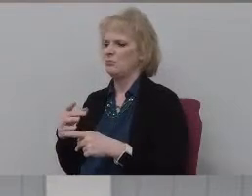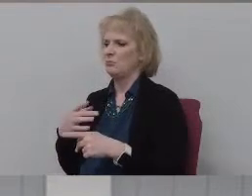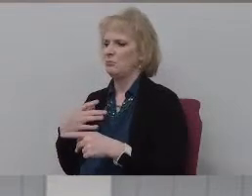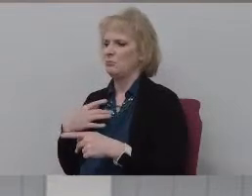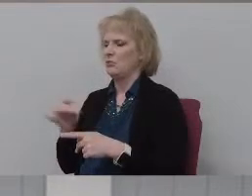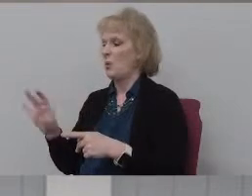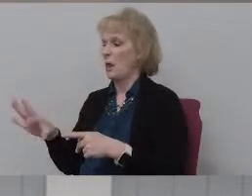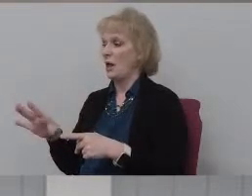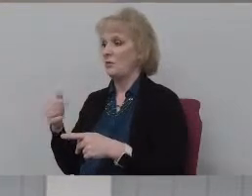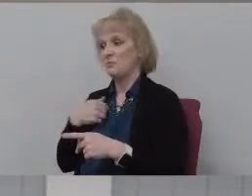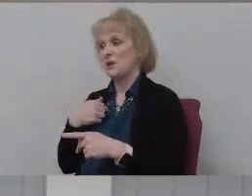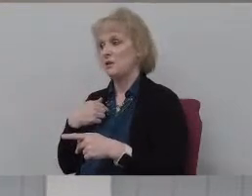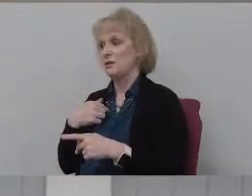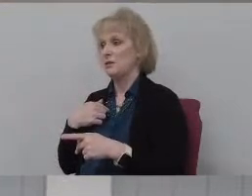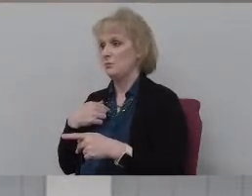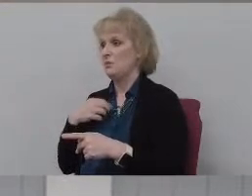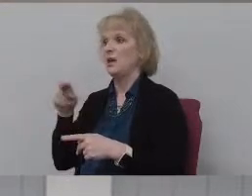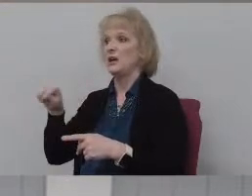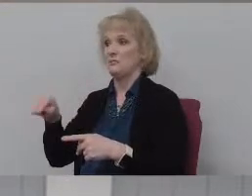me being negative